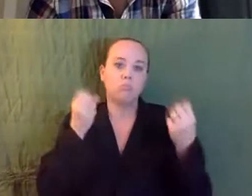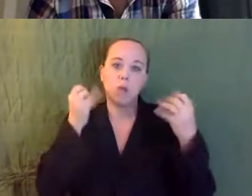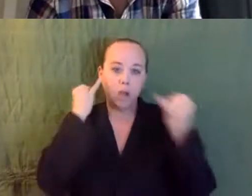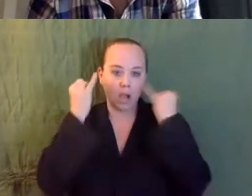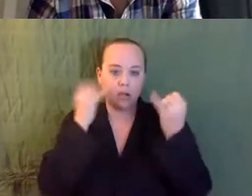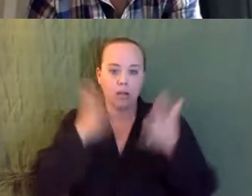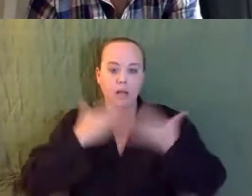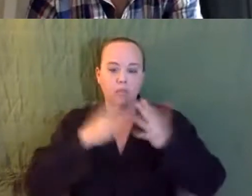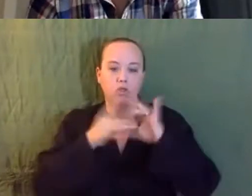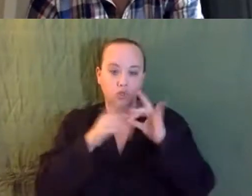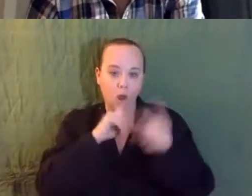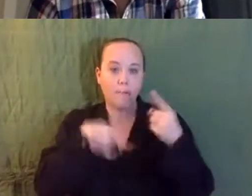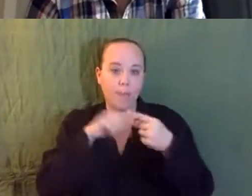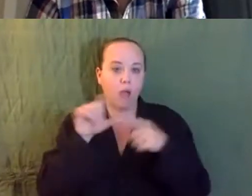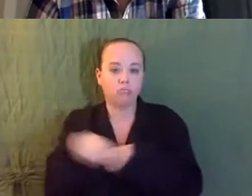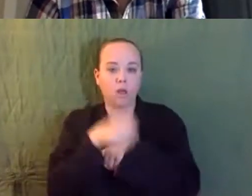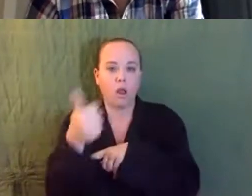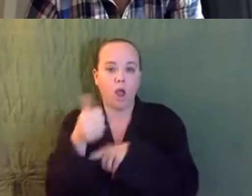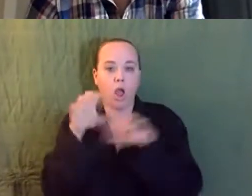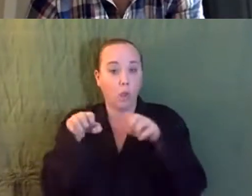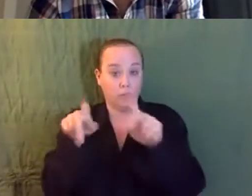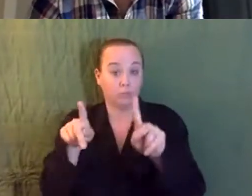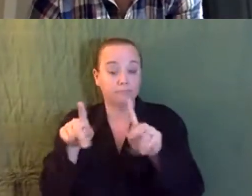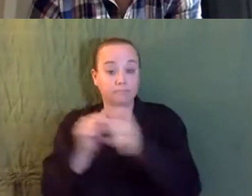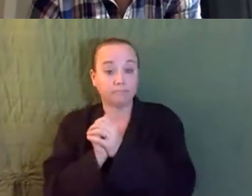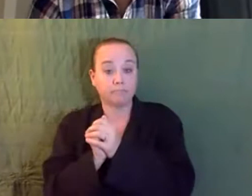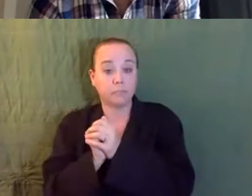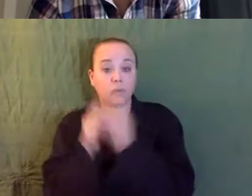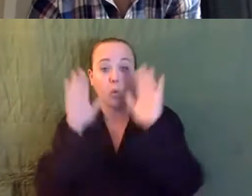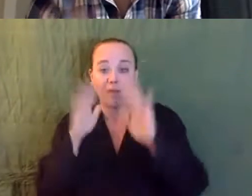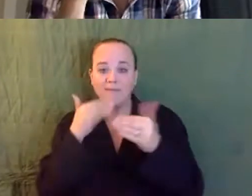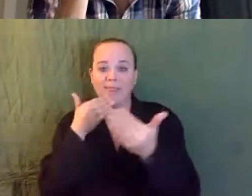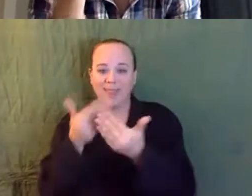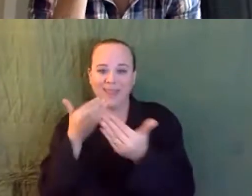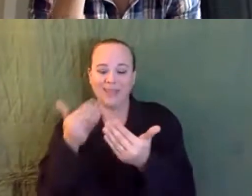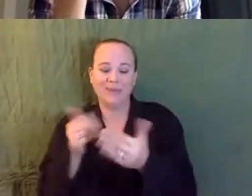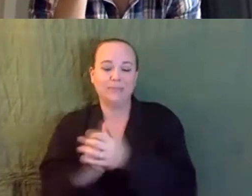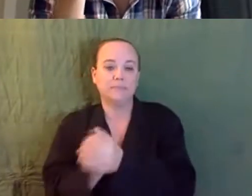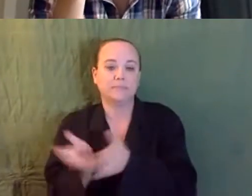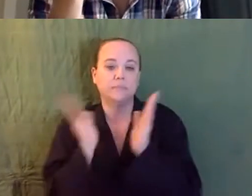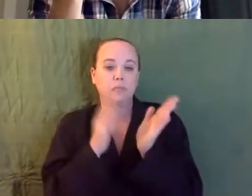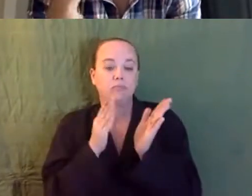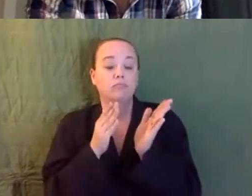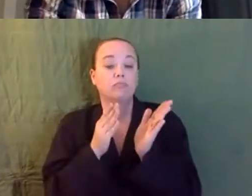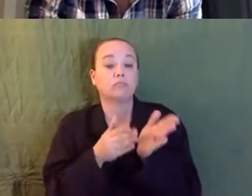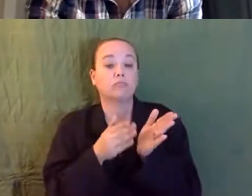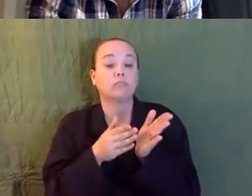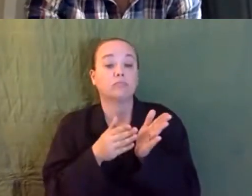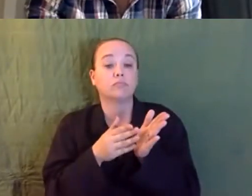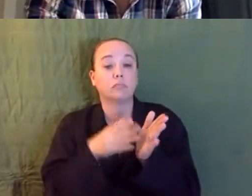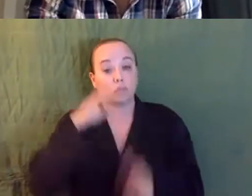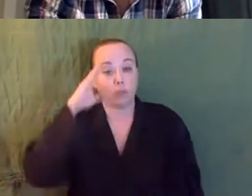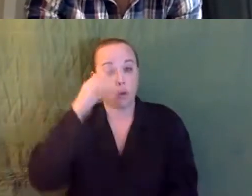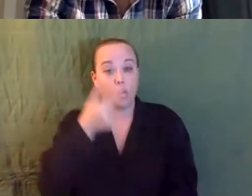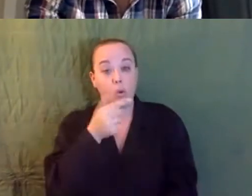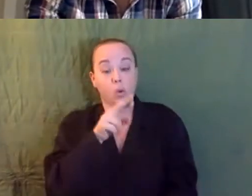happy to talk about that in another opportunity. Great, thank you very much. And Mr.